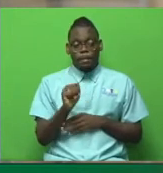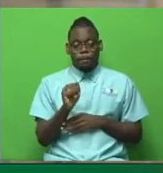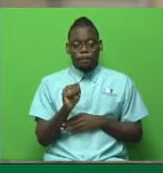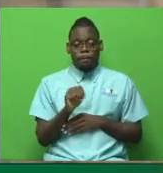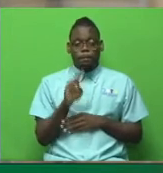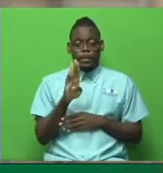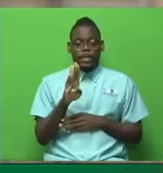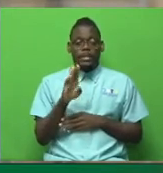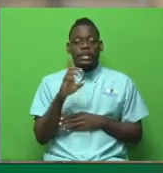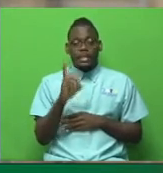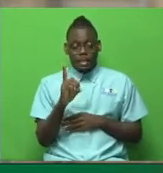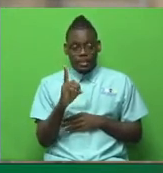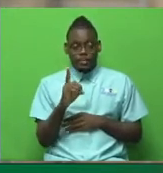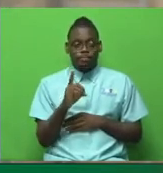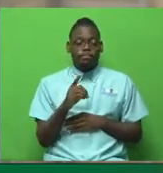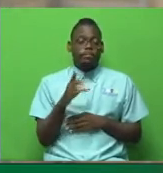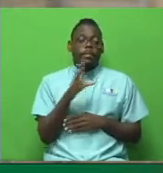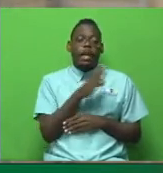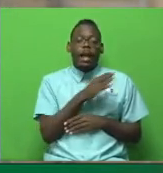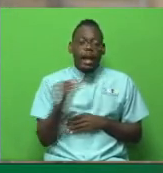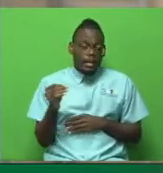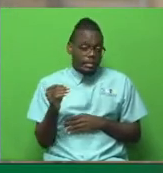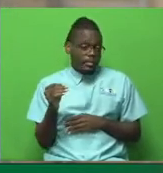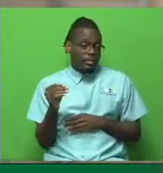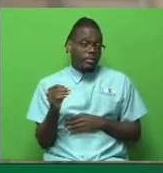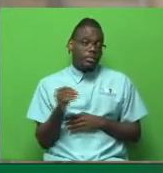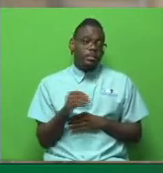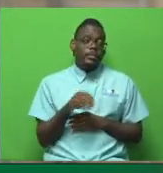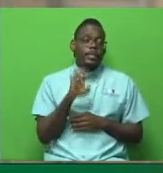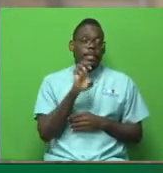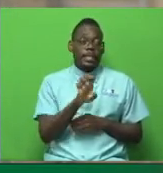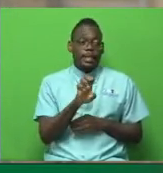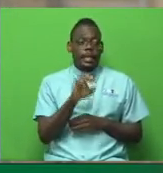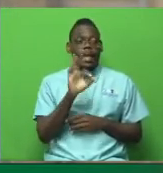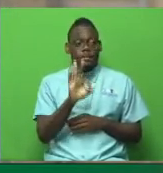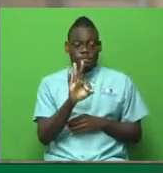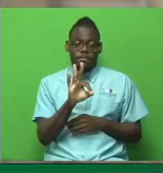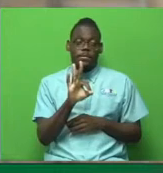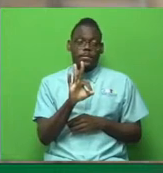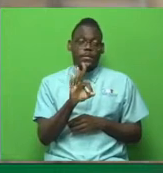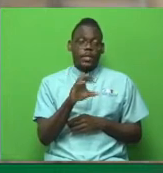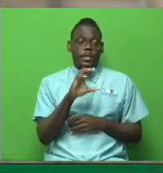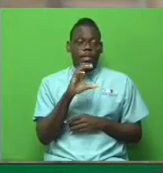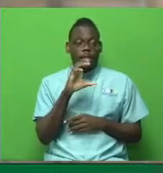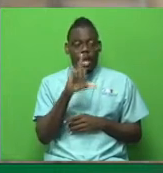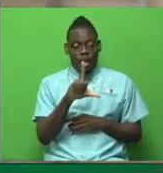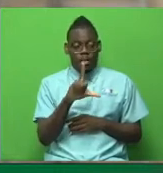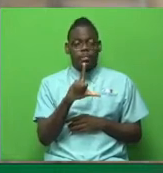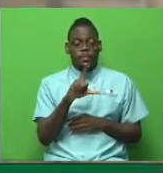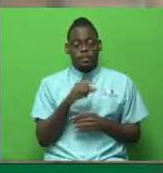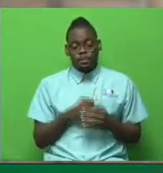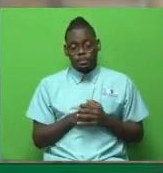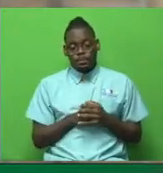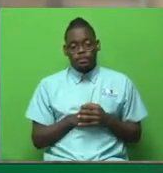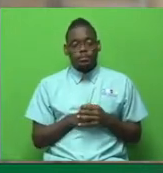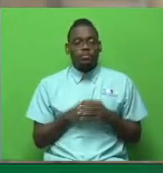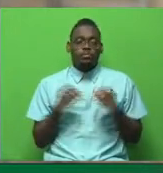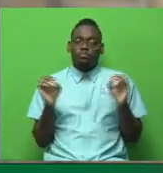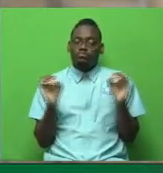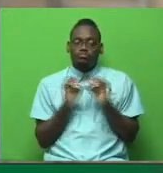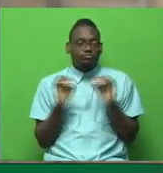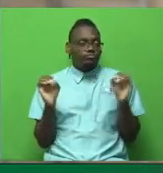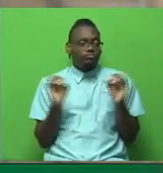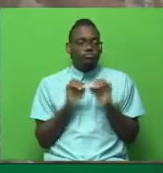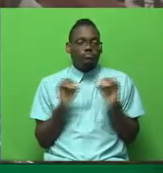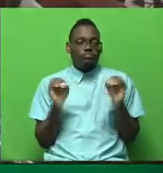in outstanding statements unfortunately there's no evidence of any tendering process or any supporting documentation